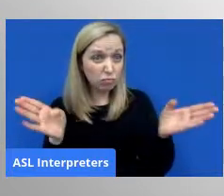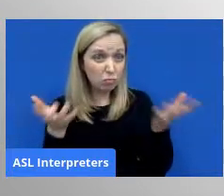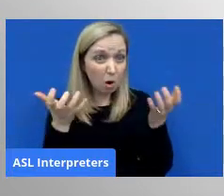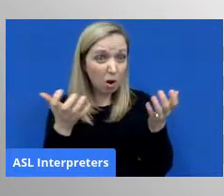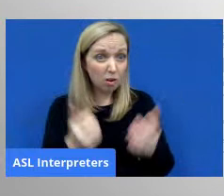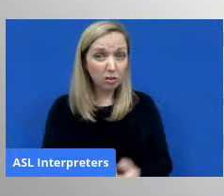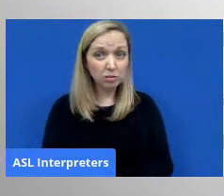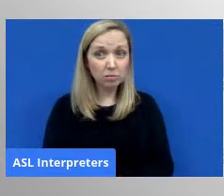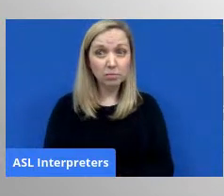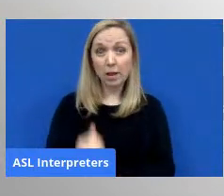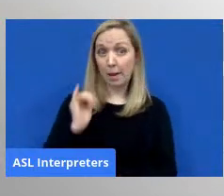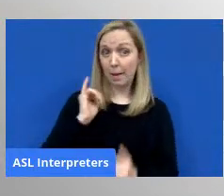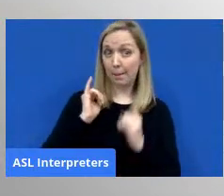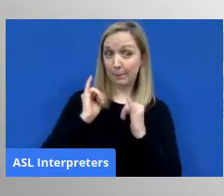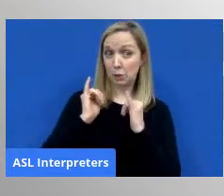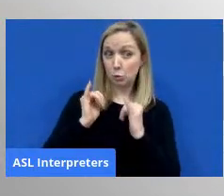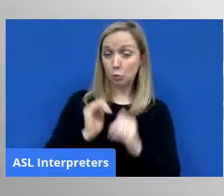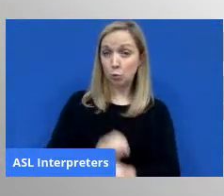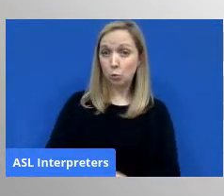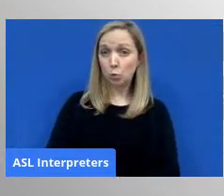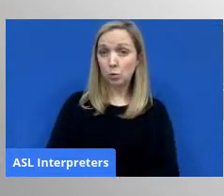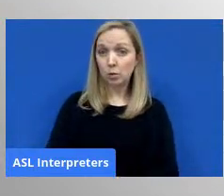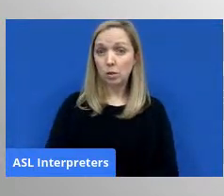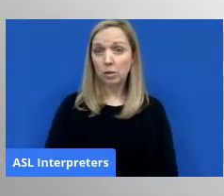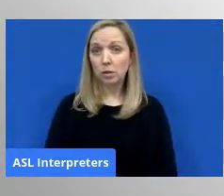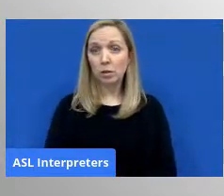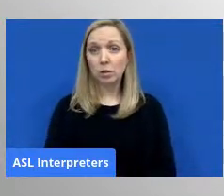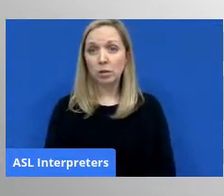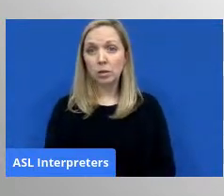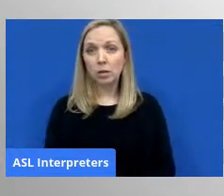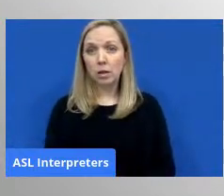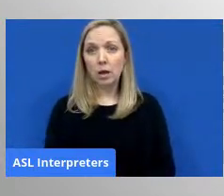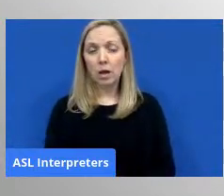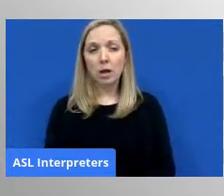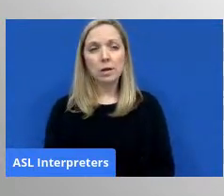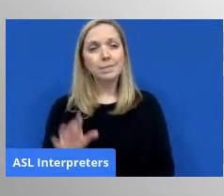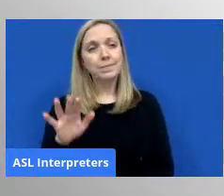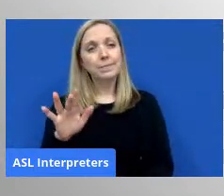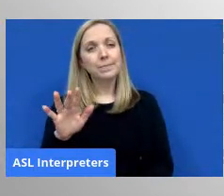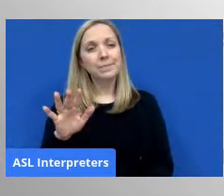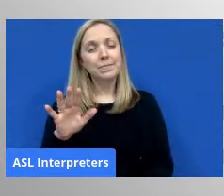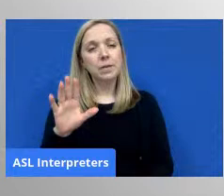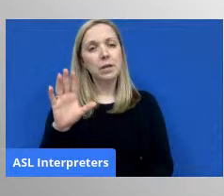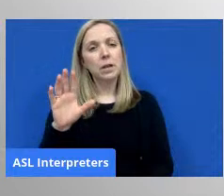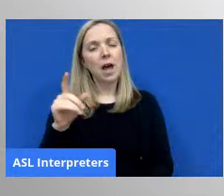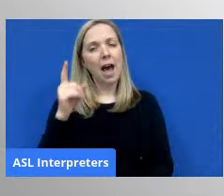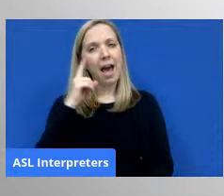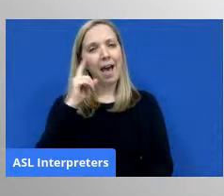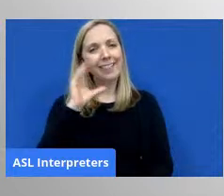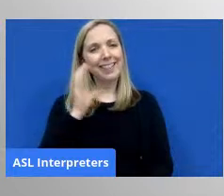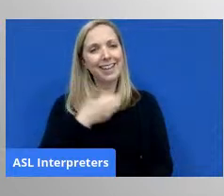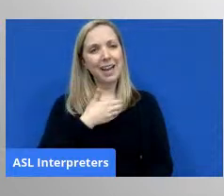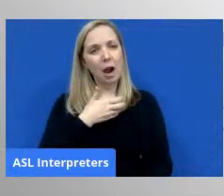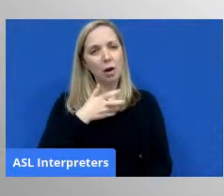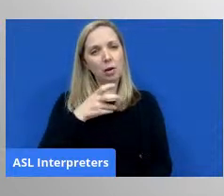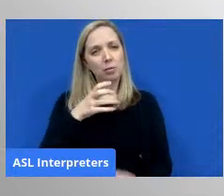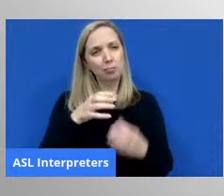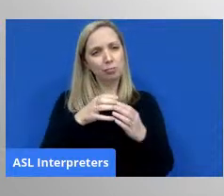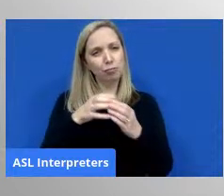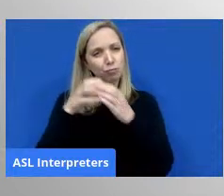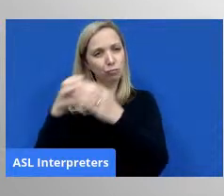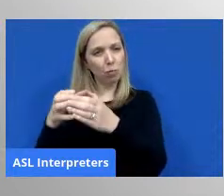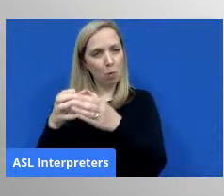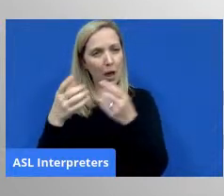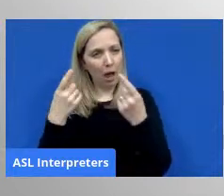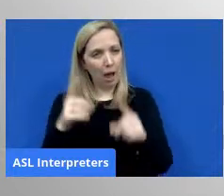Me too. No, I would think that I think our retreat will happen soon enough so we can